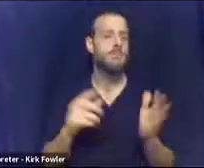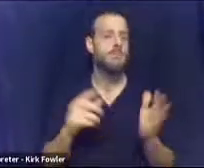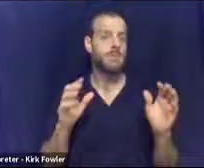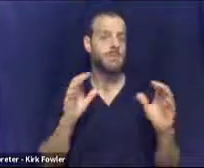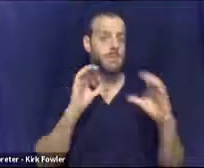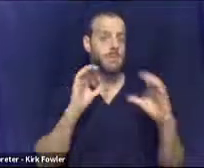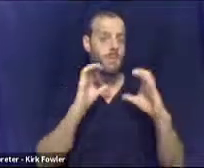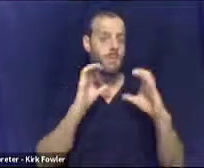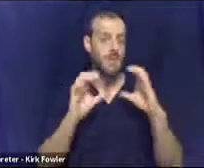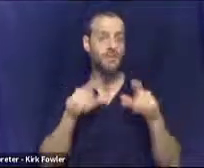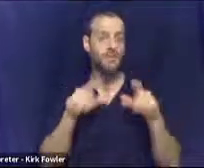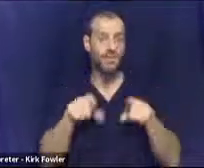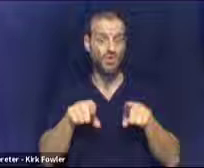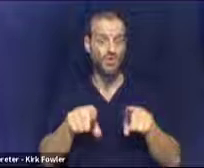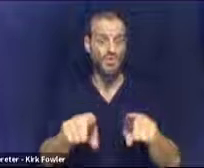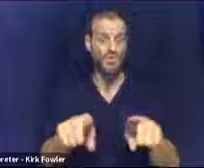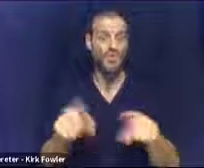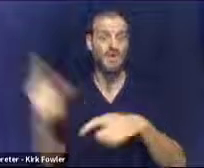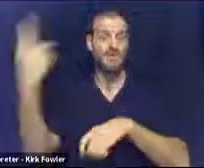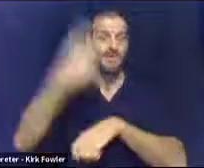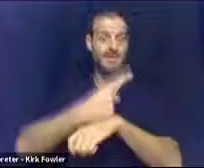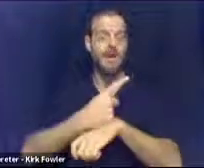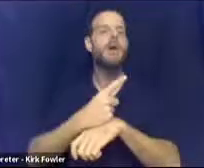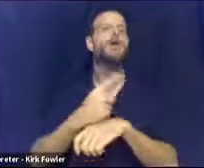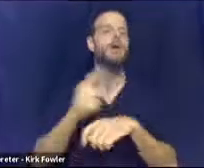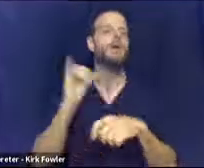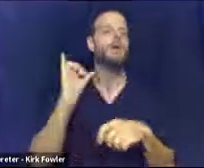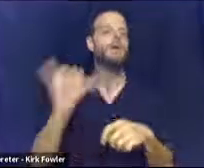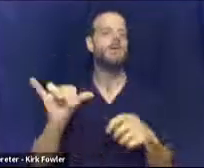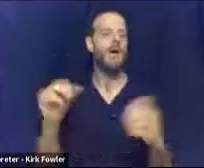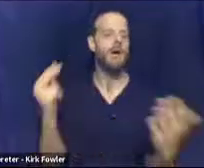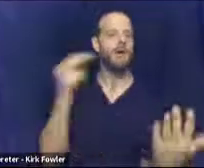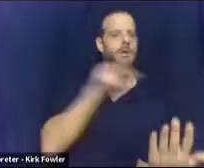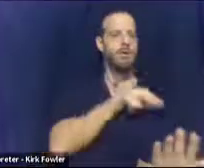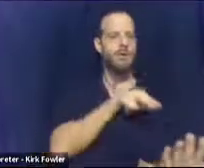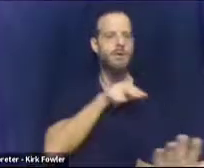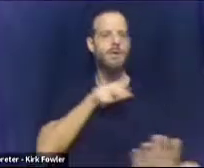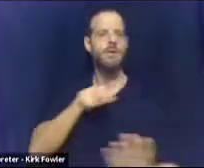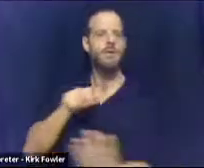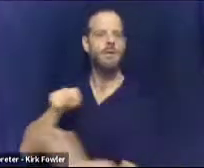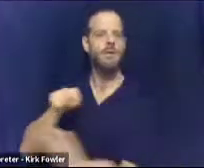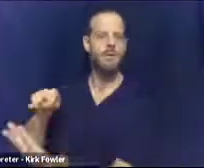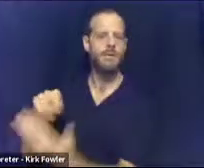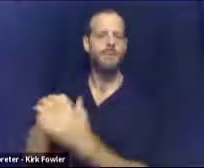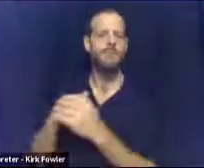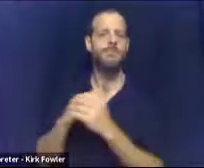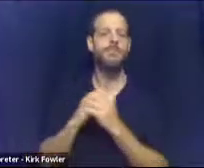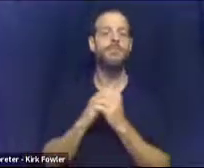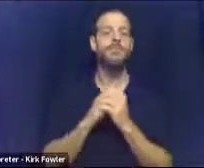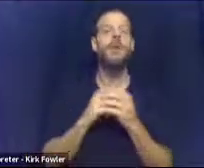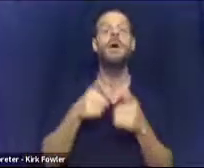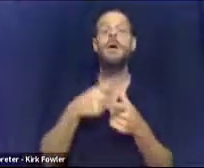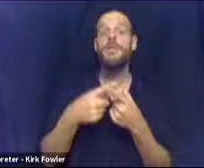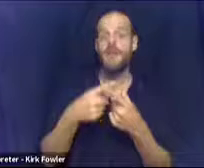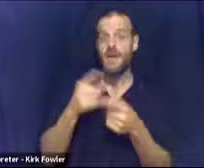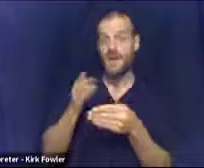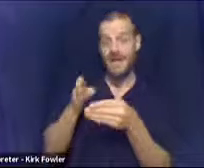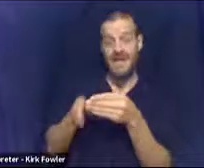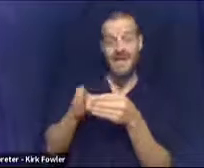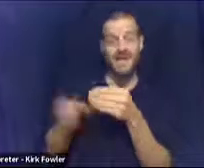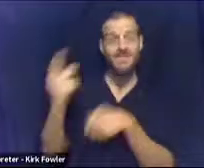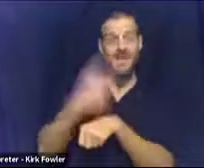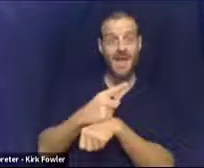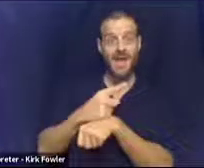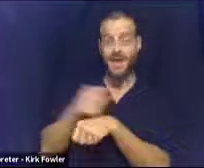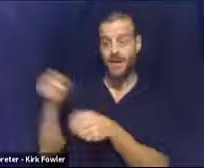day. So the end of the day is a great time to go through your finished basket and say, these are all the things that we did today. Let's talk about them. What